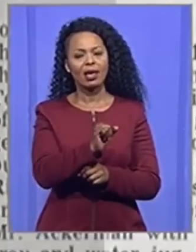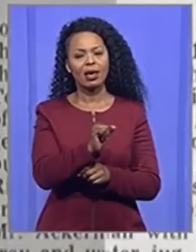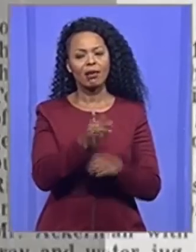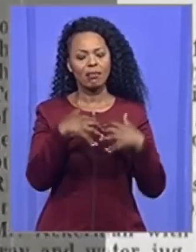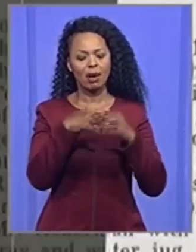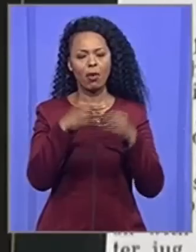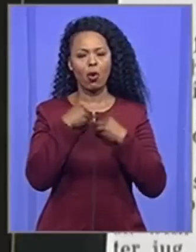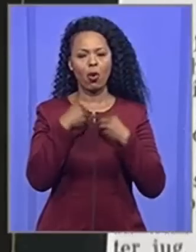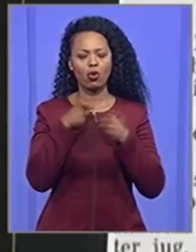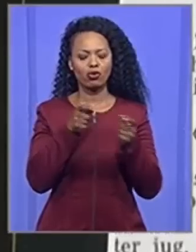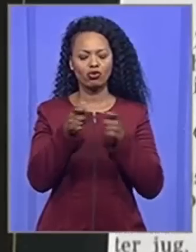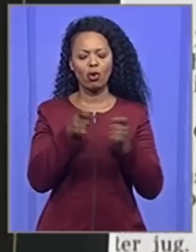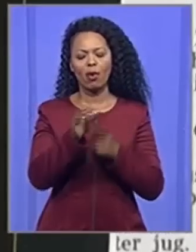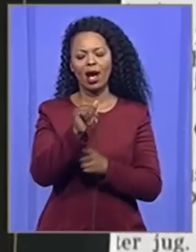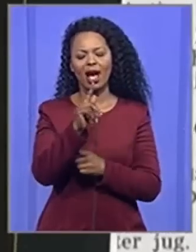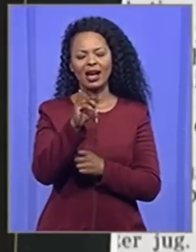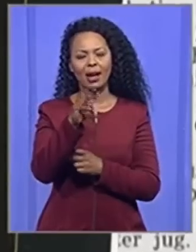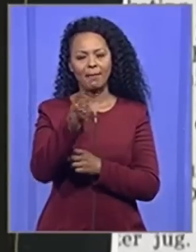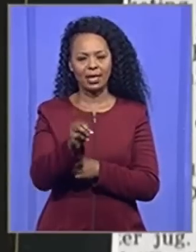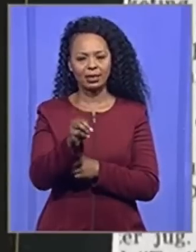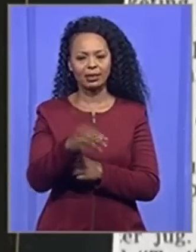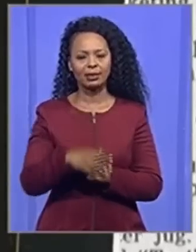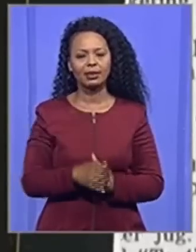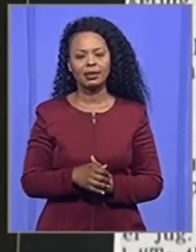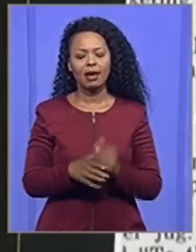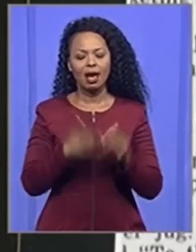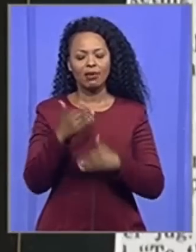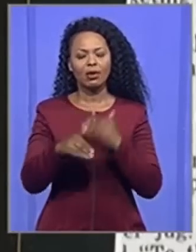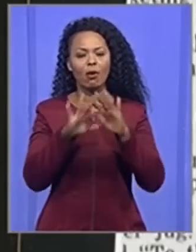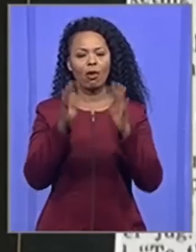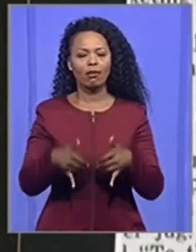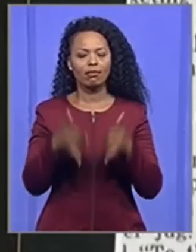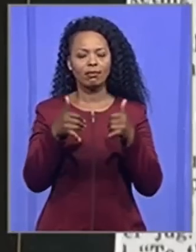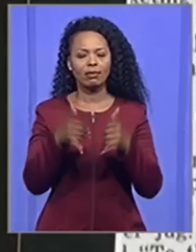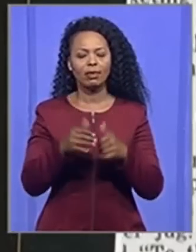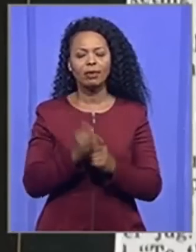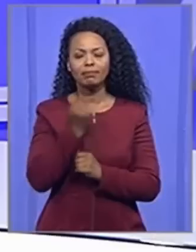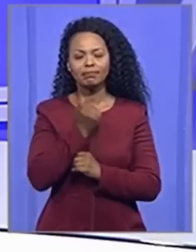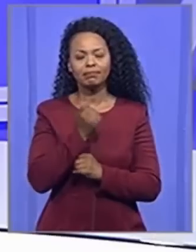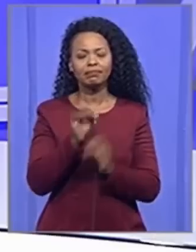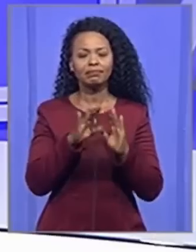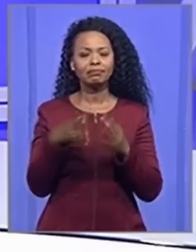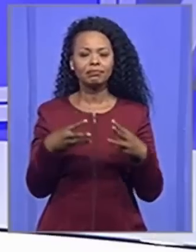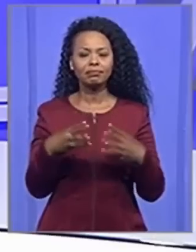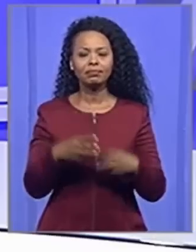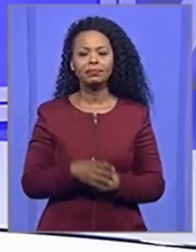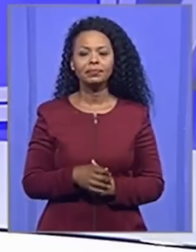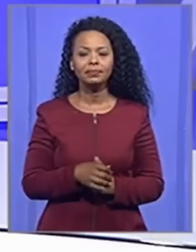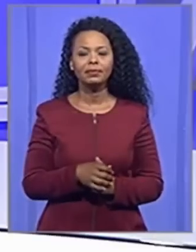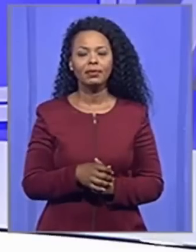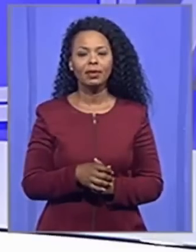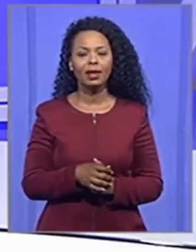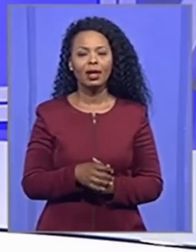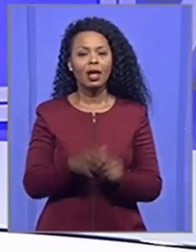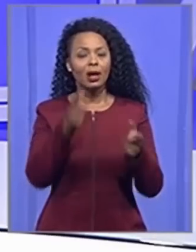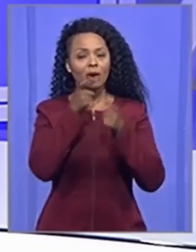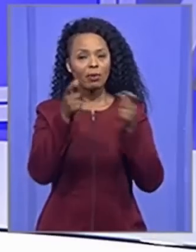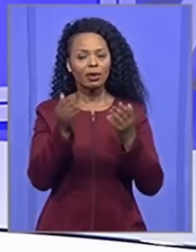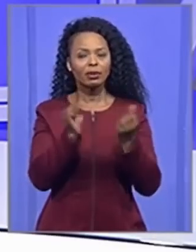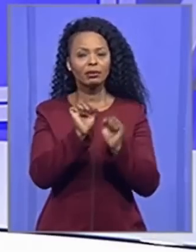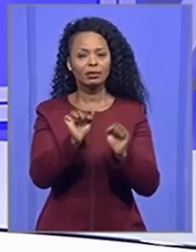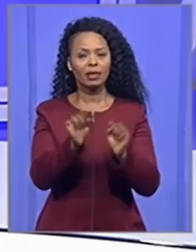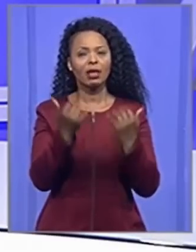lefase. Gloria Sefakomosi, tabeng tša SABC, Johannesburg. Re le khopetše maikutlo a lena